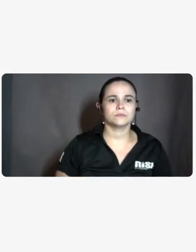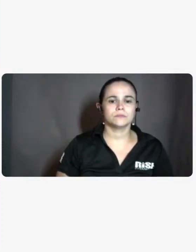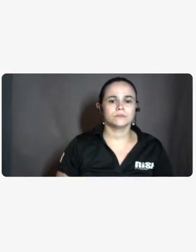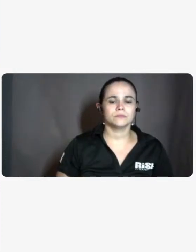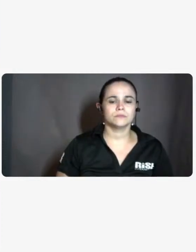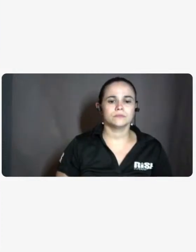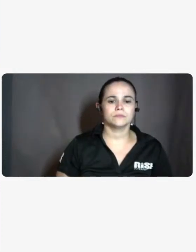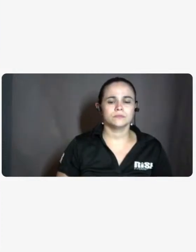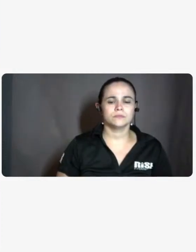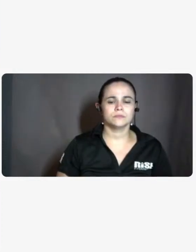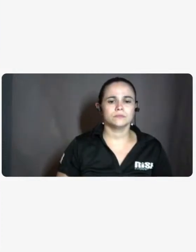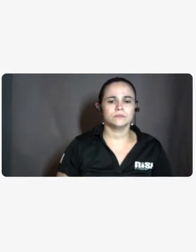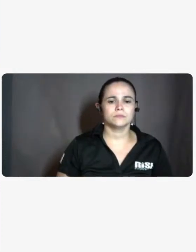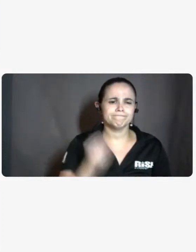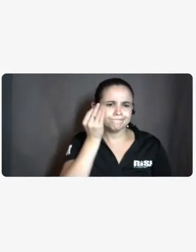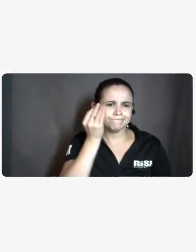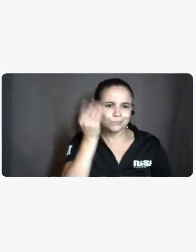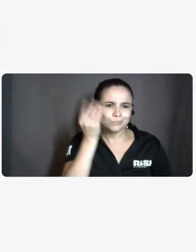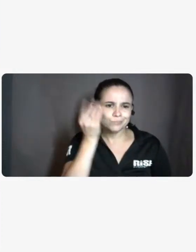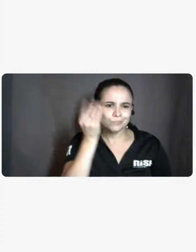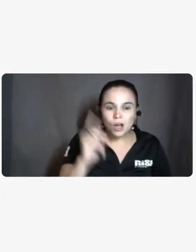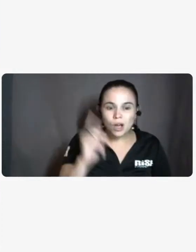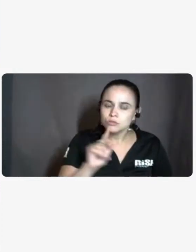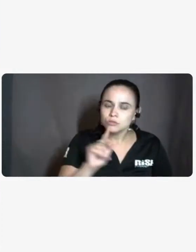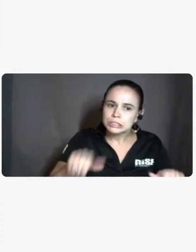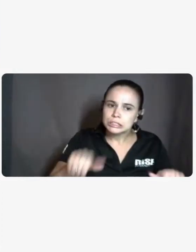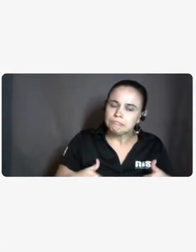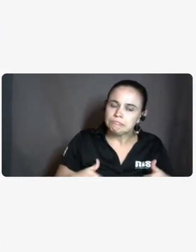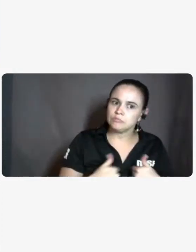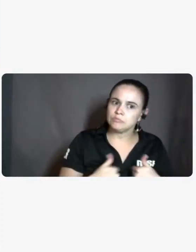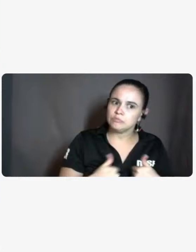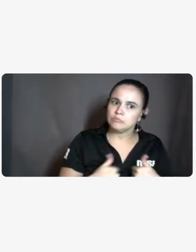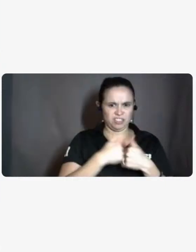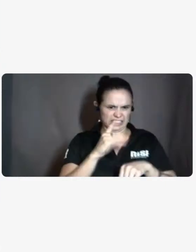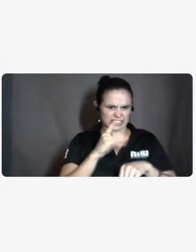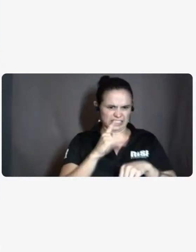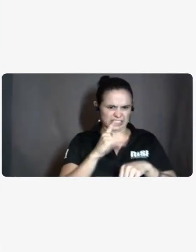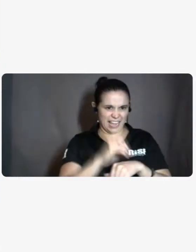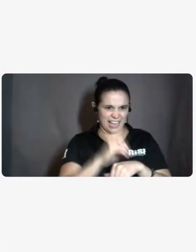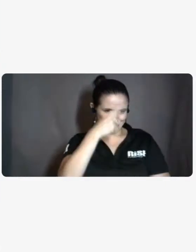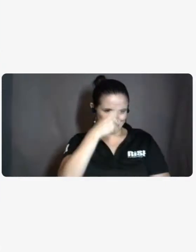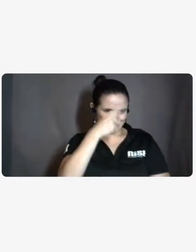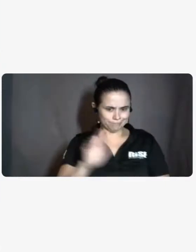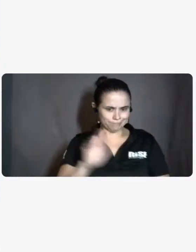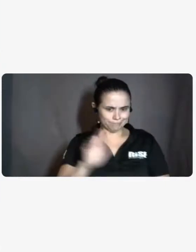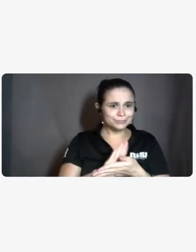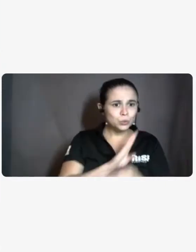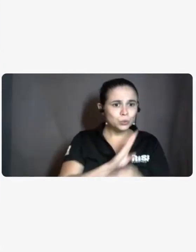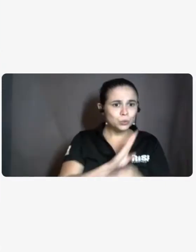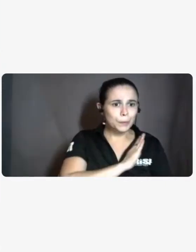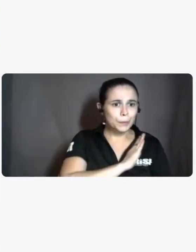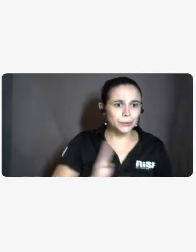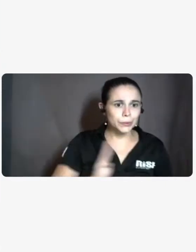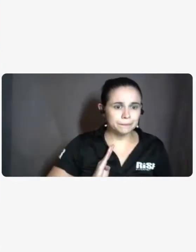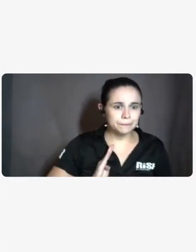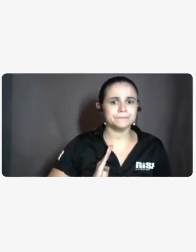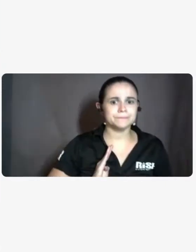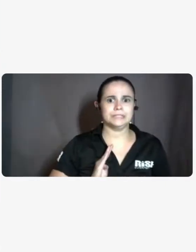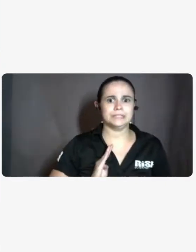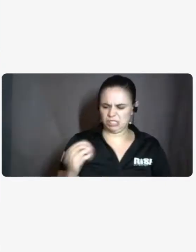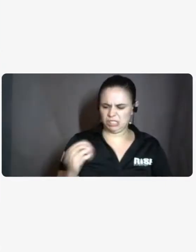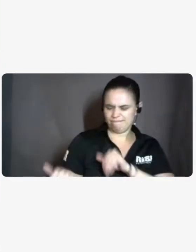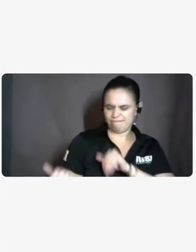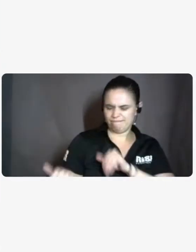difficult task for the school board to deal with is right